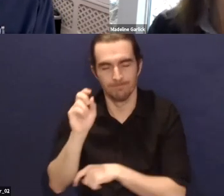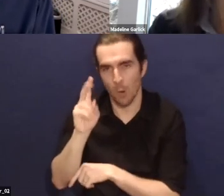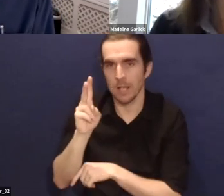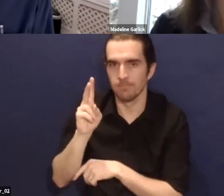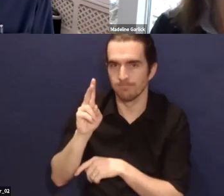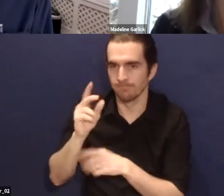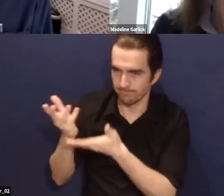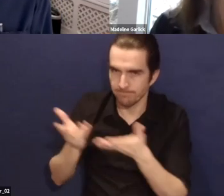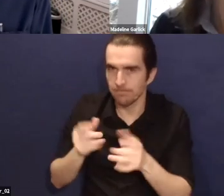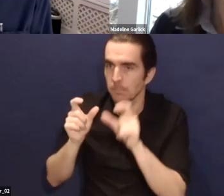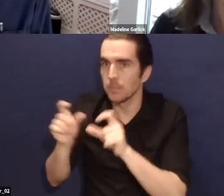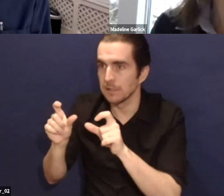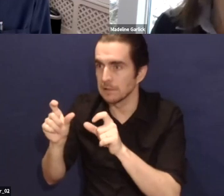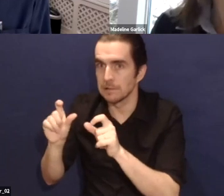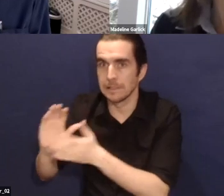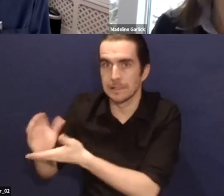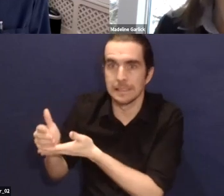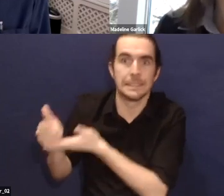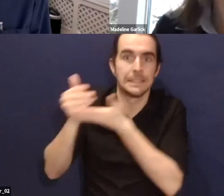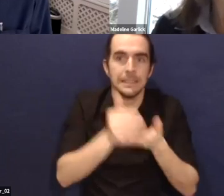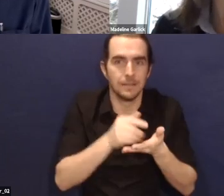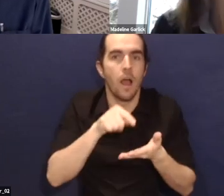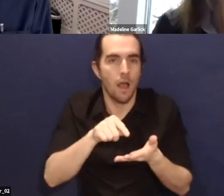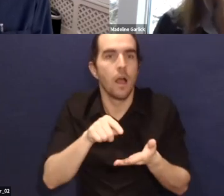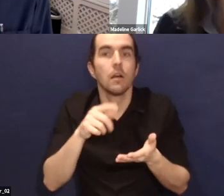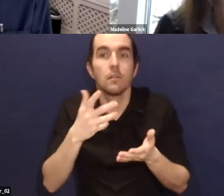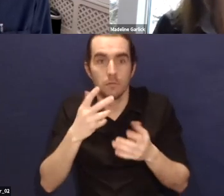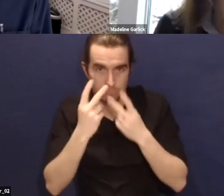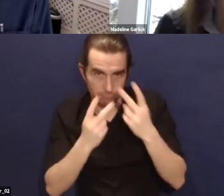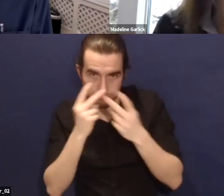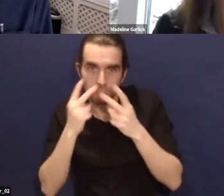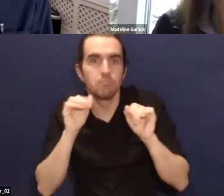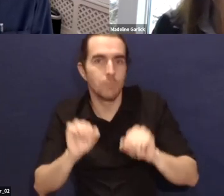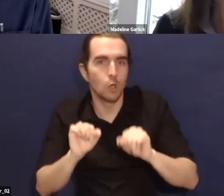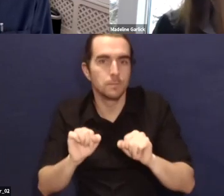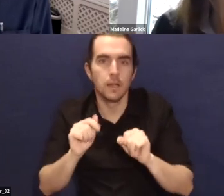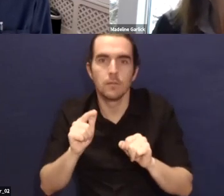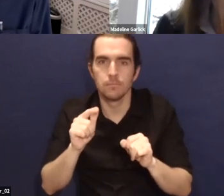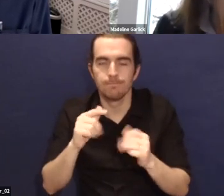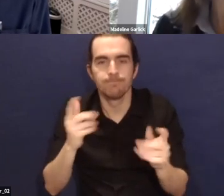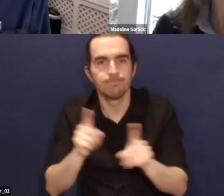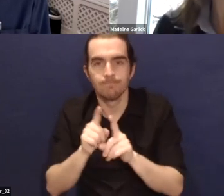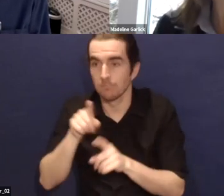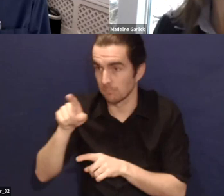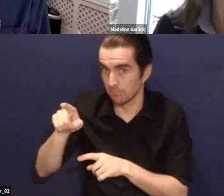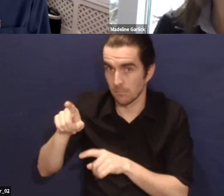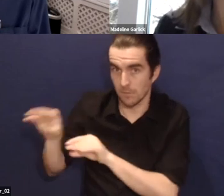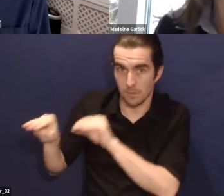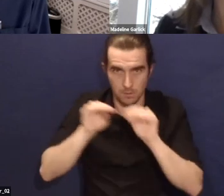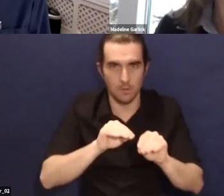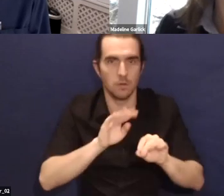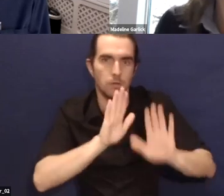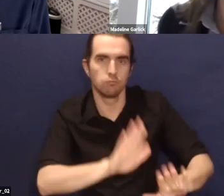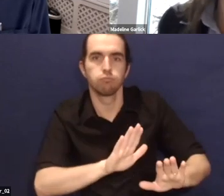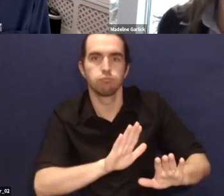denying access to territory and to asylum procedures comprehensively, and enabling such people to claim and have their claims assessed for international